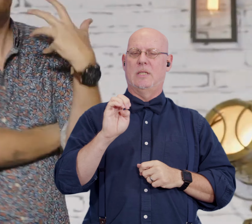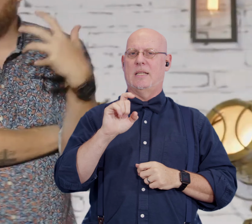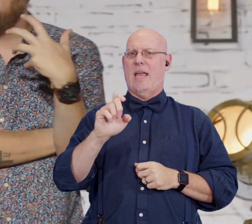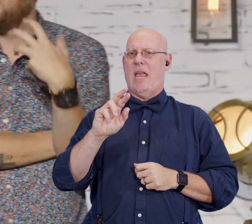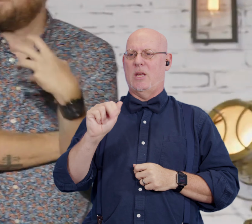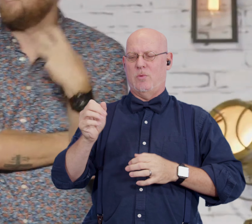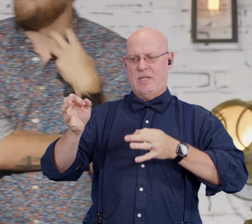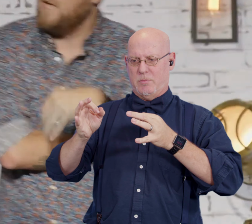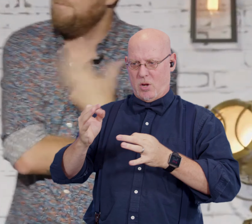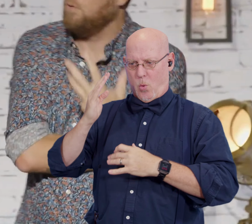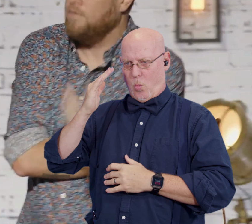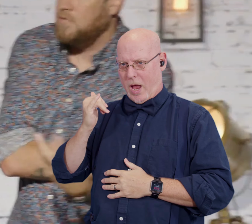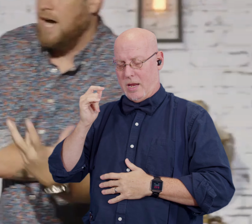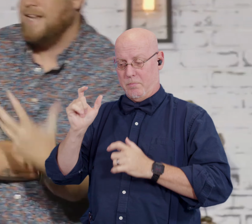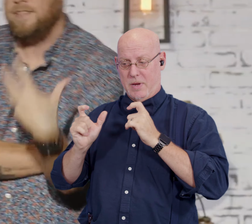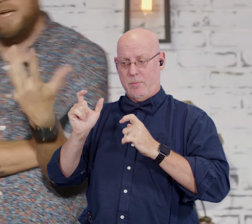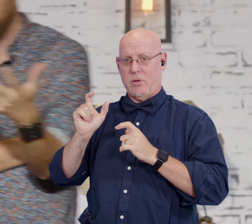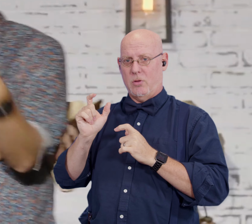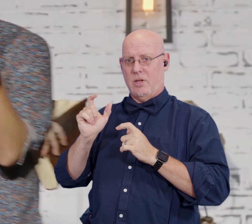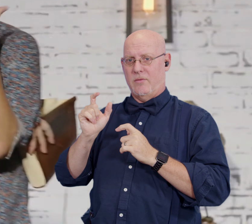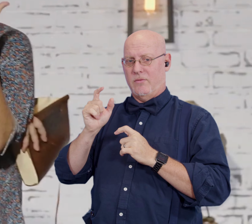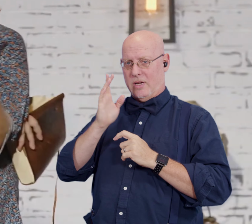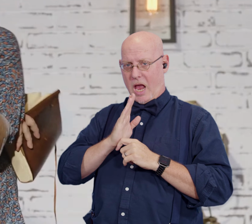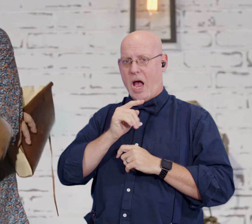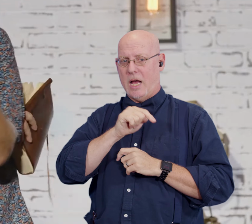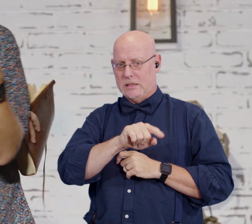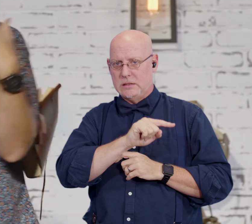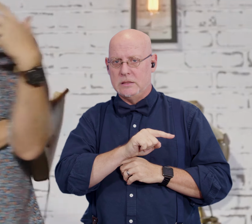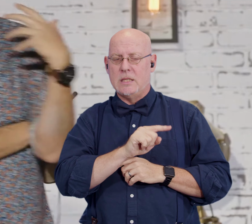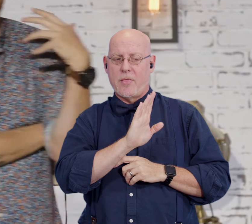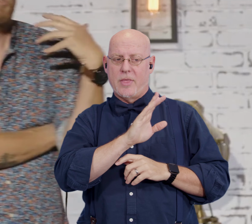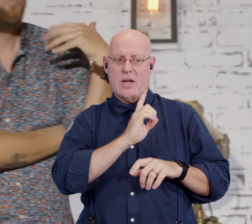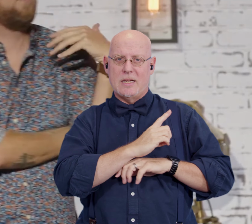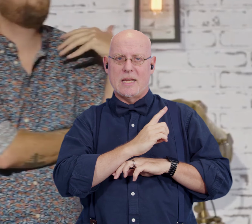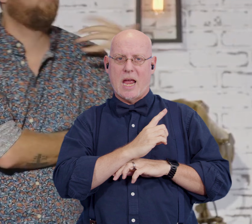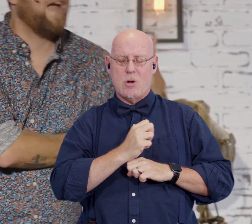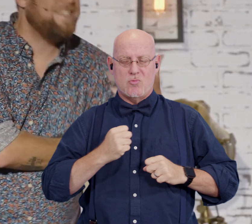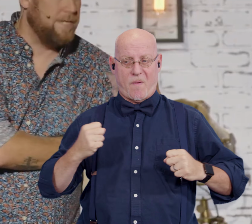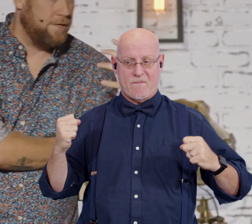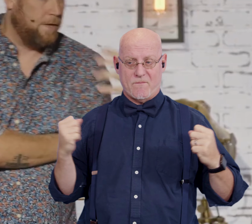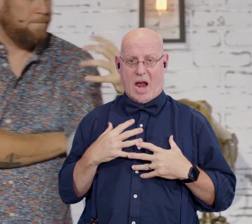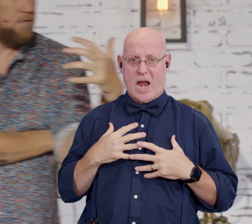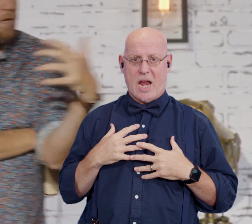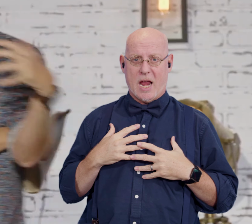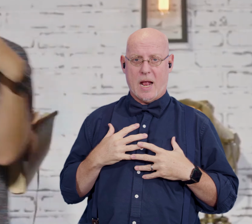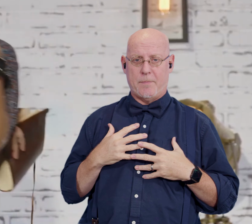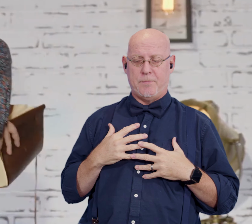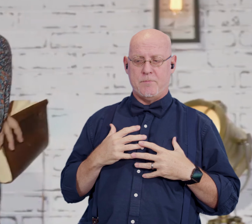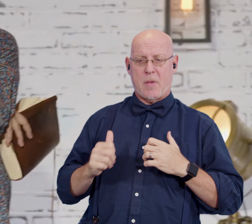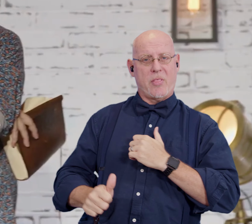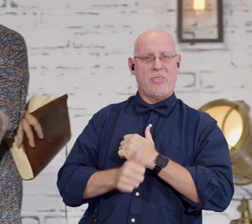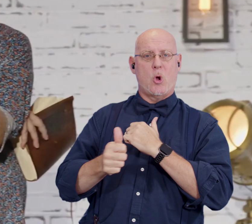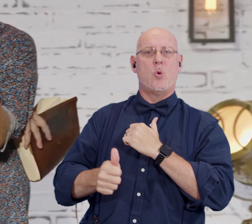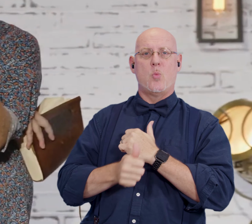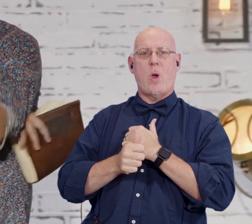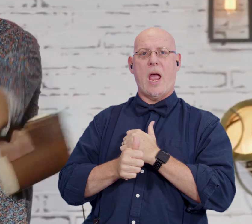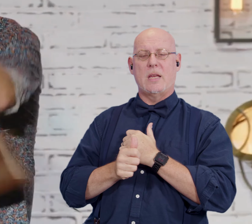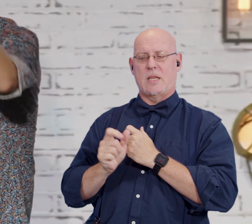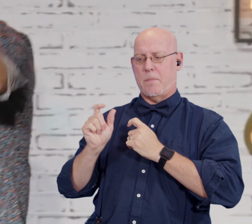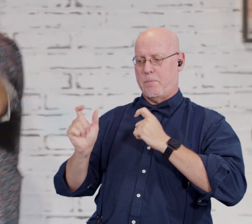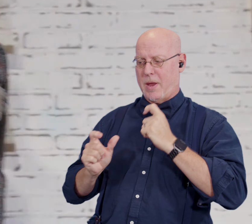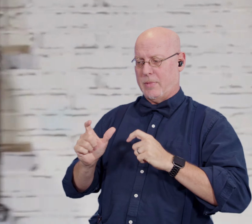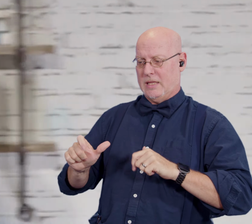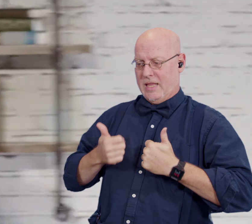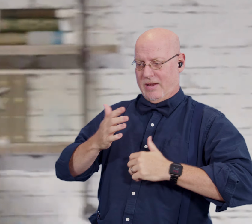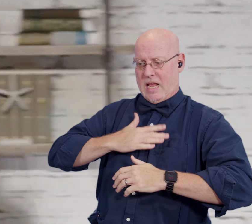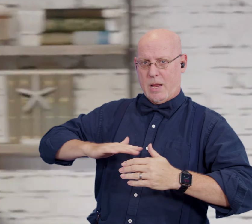work stopped is because the people of God in their day, 2,400 years ago, were frightened by the threats of